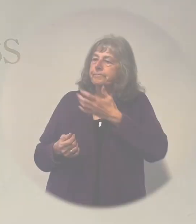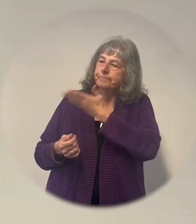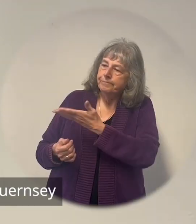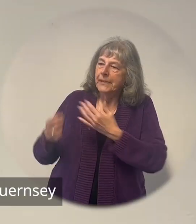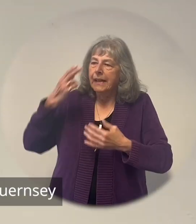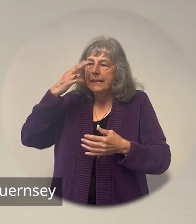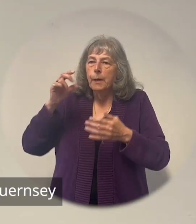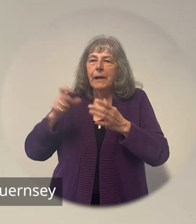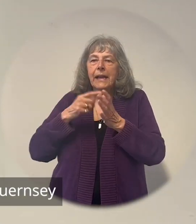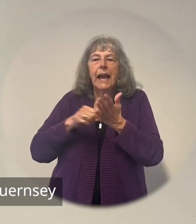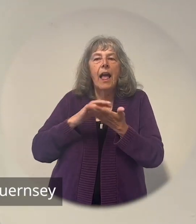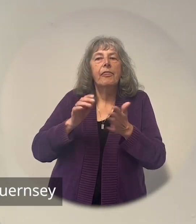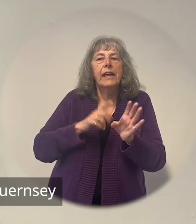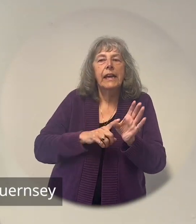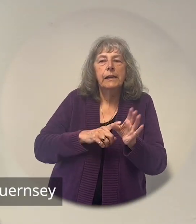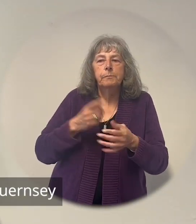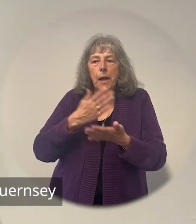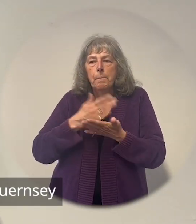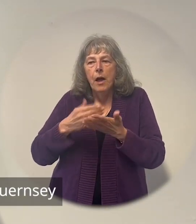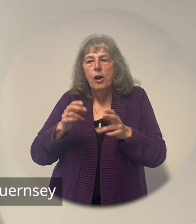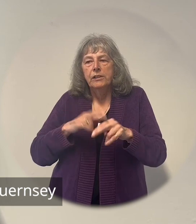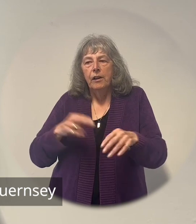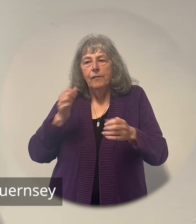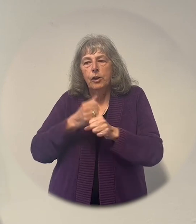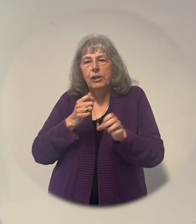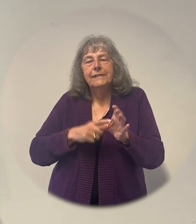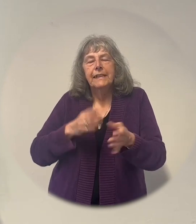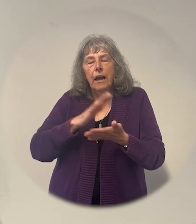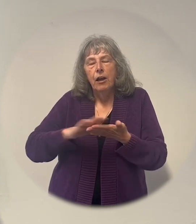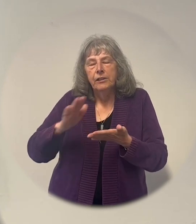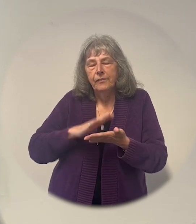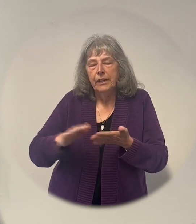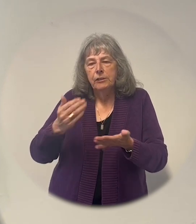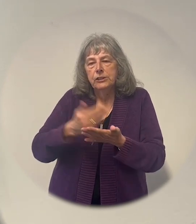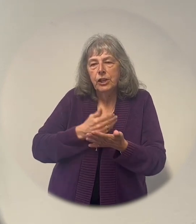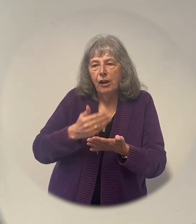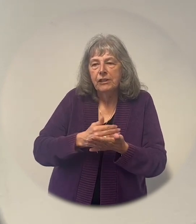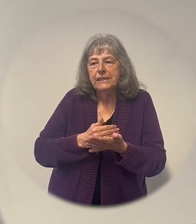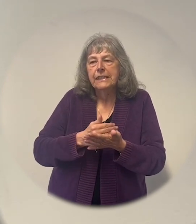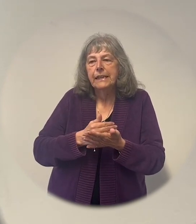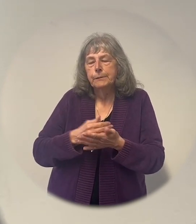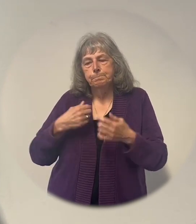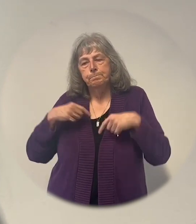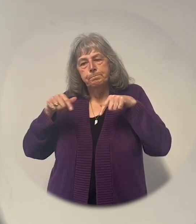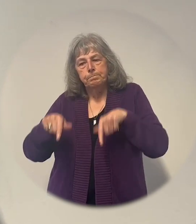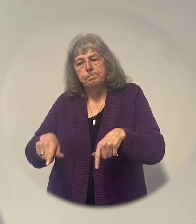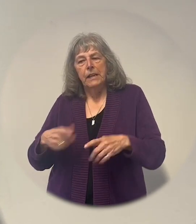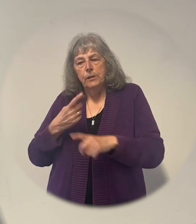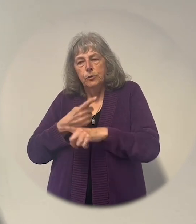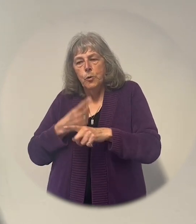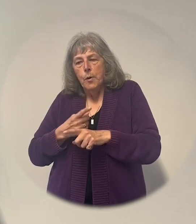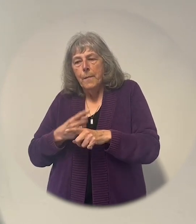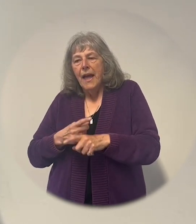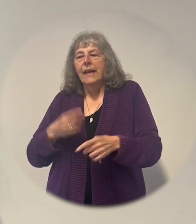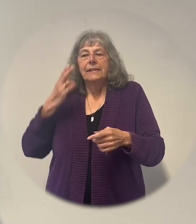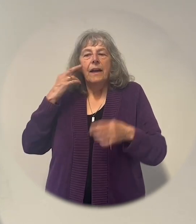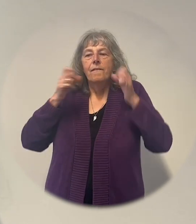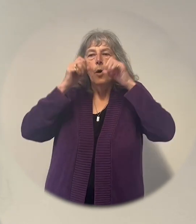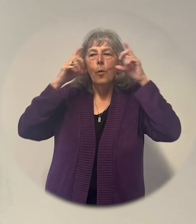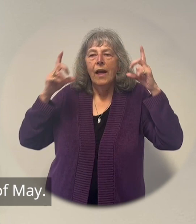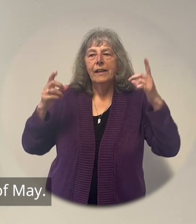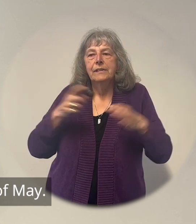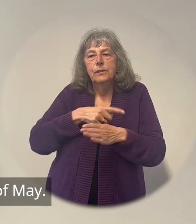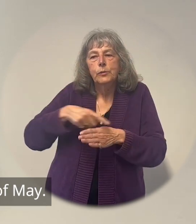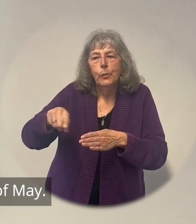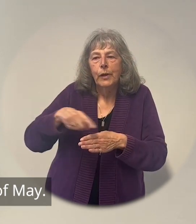Hi, my name is Cathy and I'm part of the Guernsey Hard of Hearing charity. I'm here to promote Deaf Awareness Week